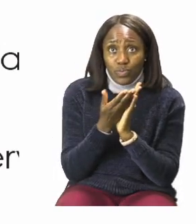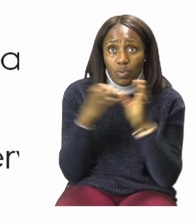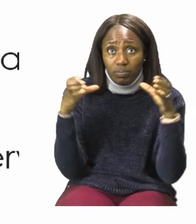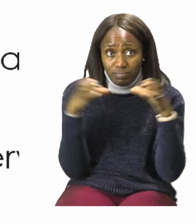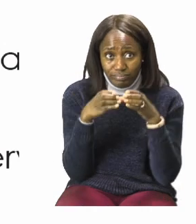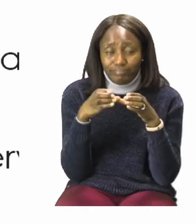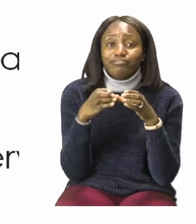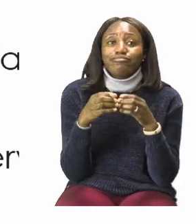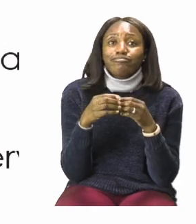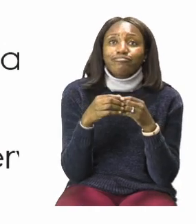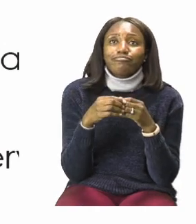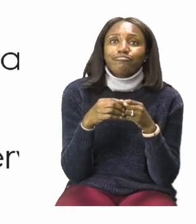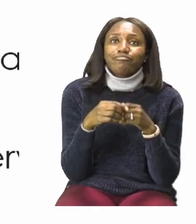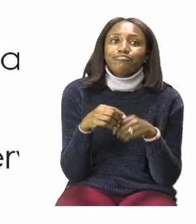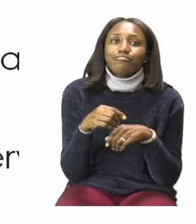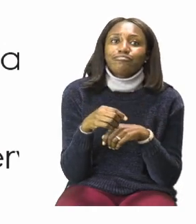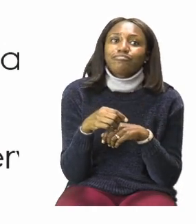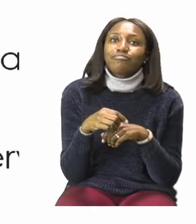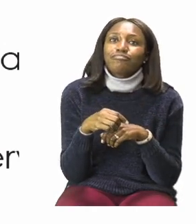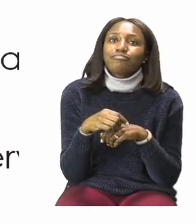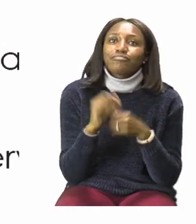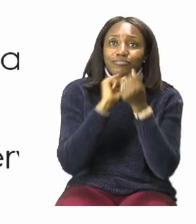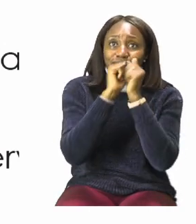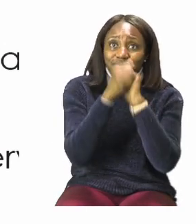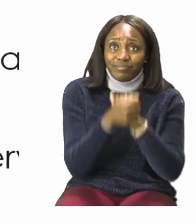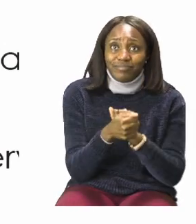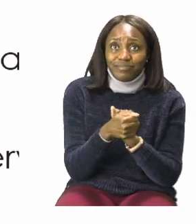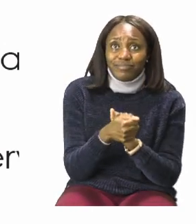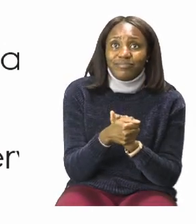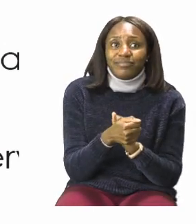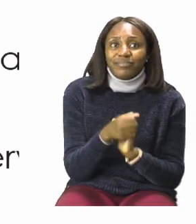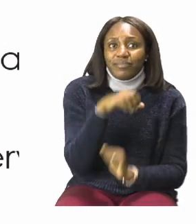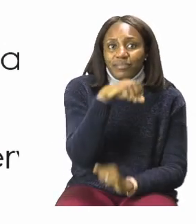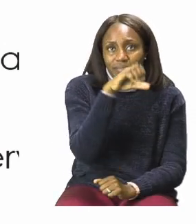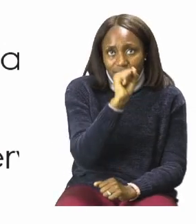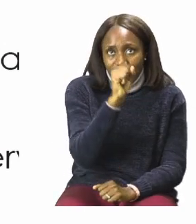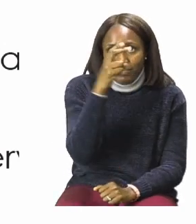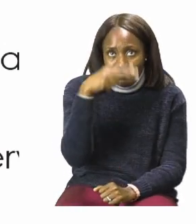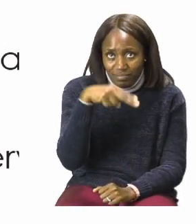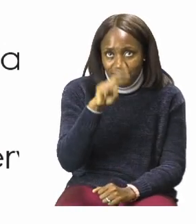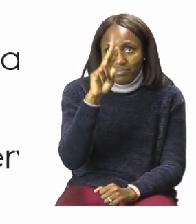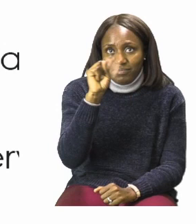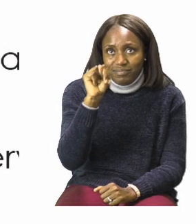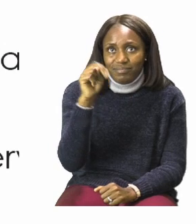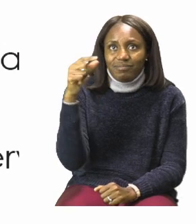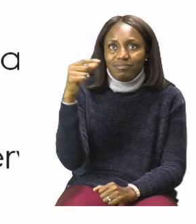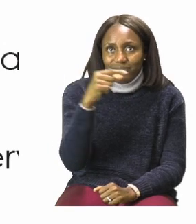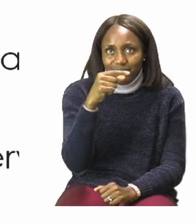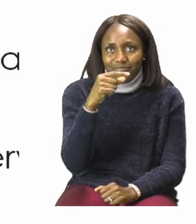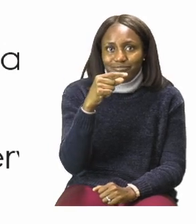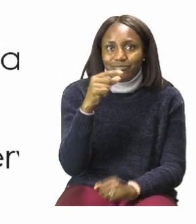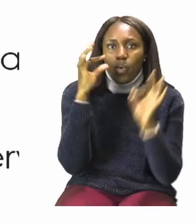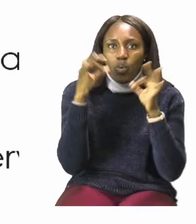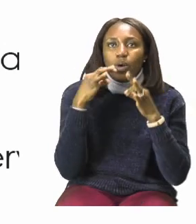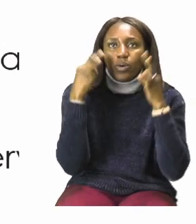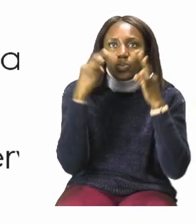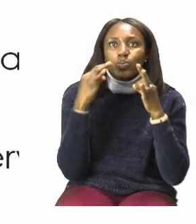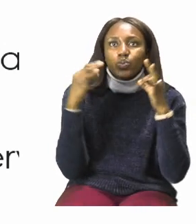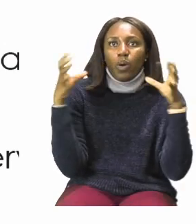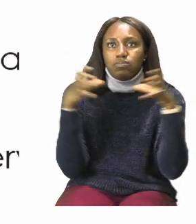choir. We're going to change the word sing into sung. I sung in the